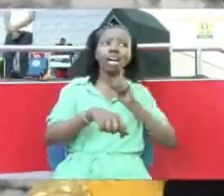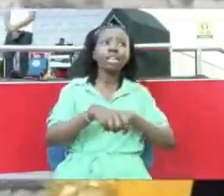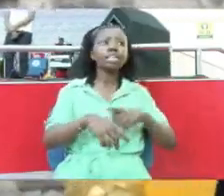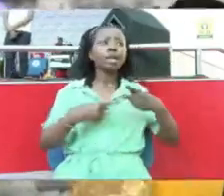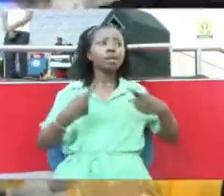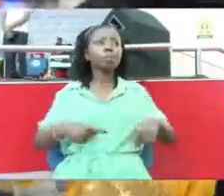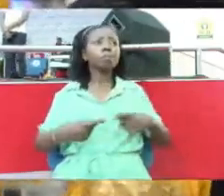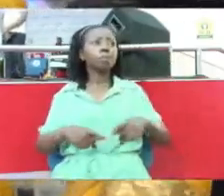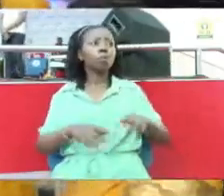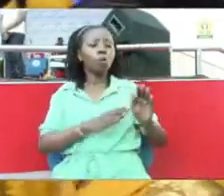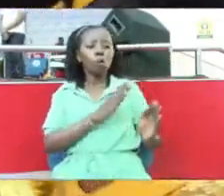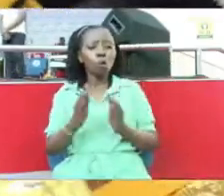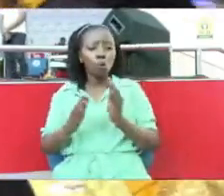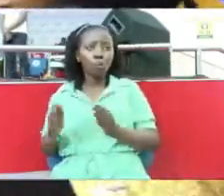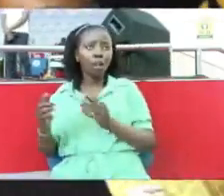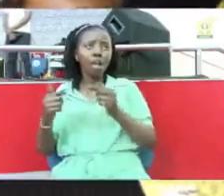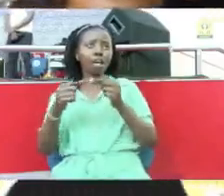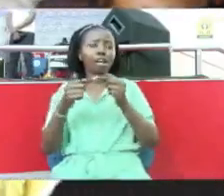evil.